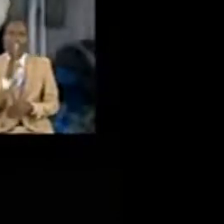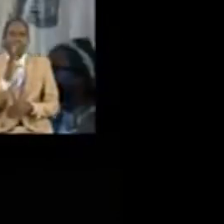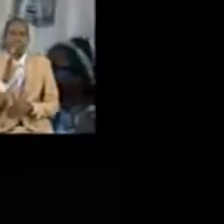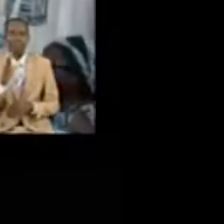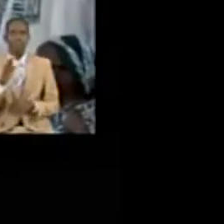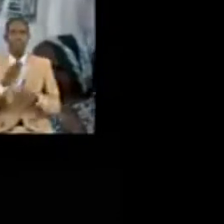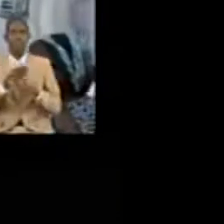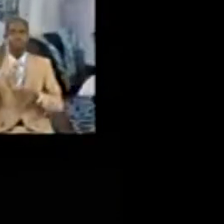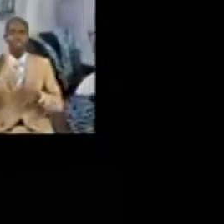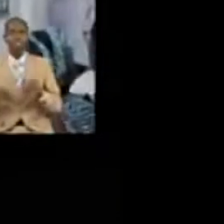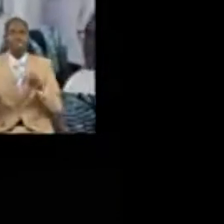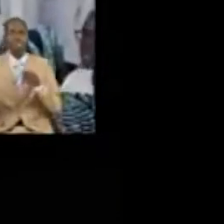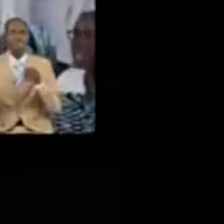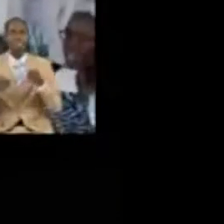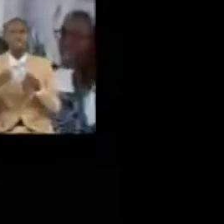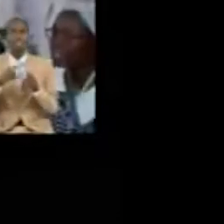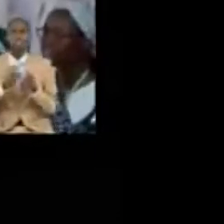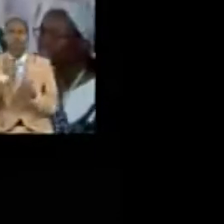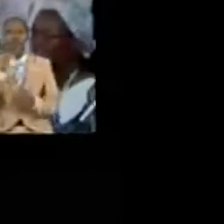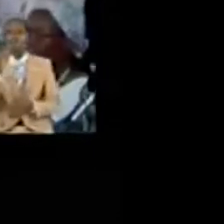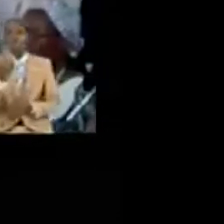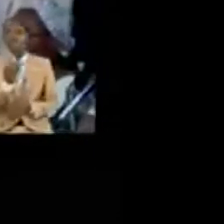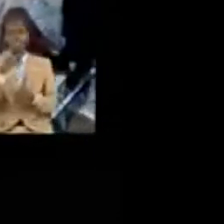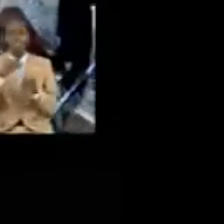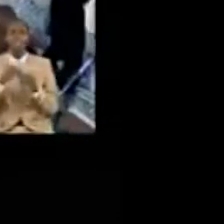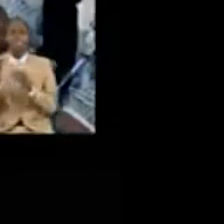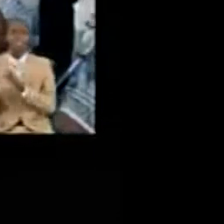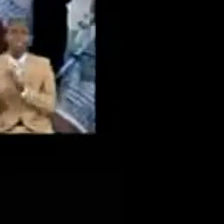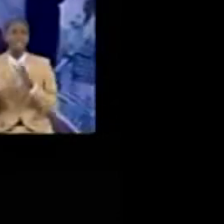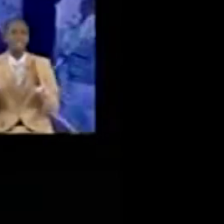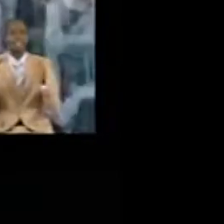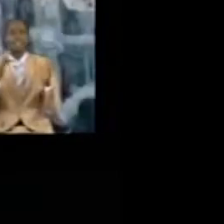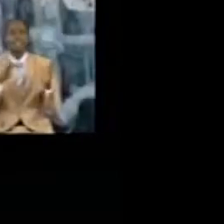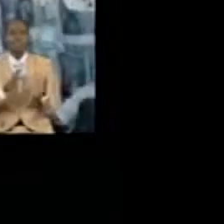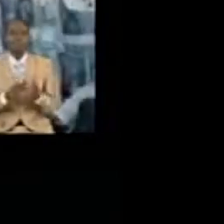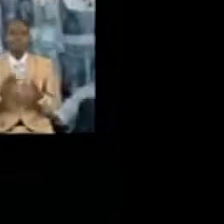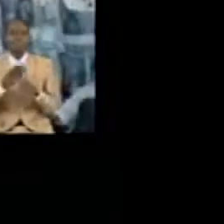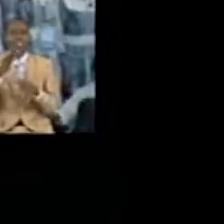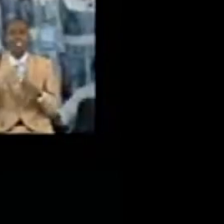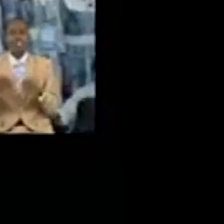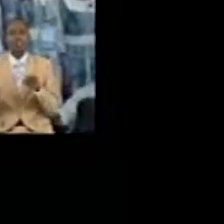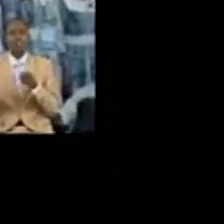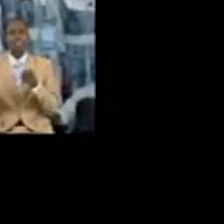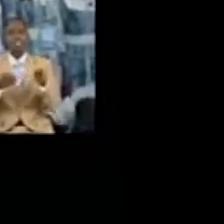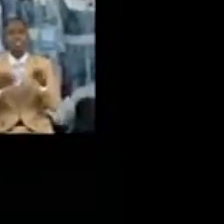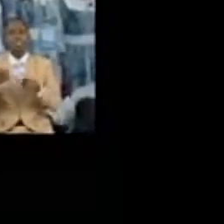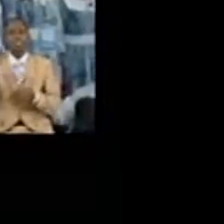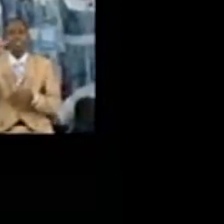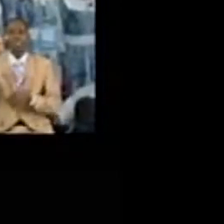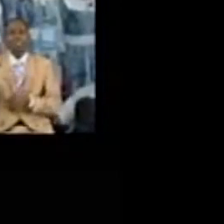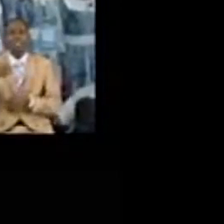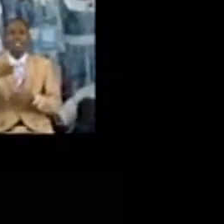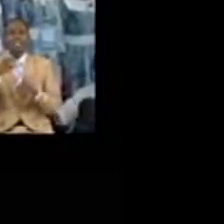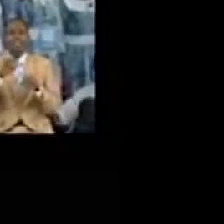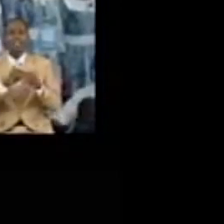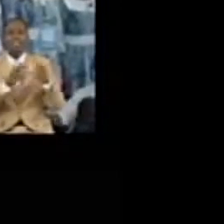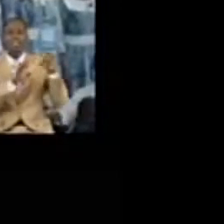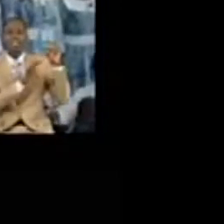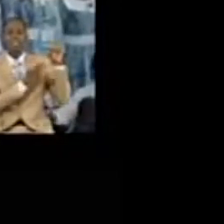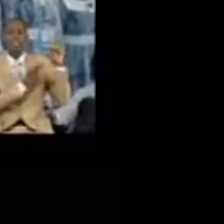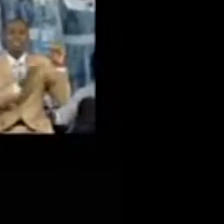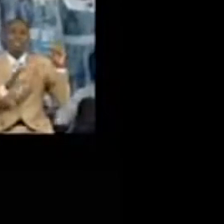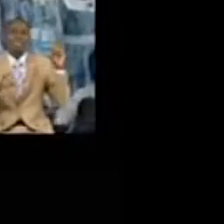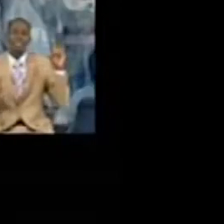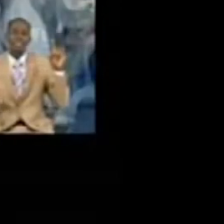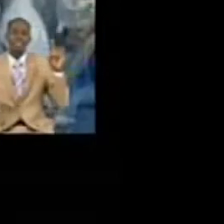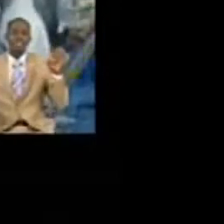Complete dominion is only in Jesus. Complete dominion, yes, in